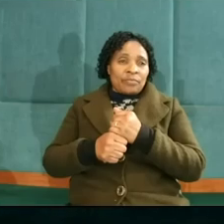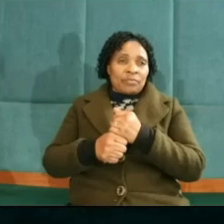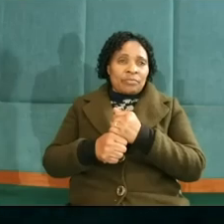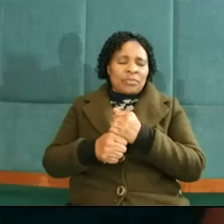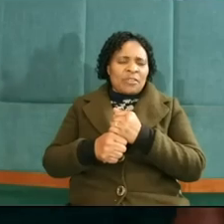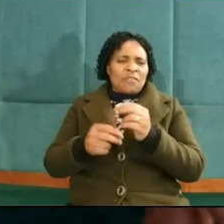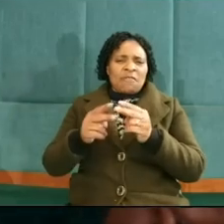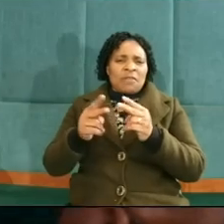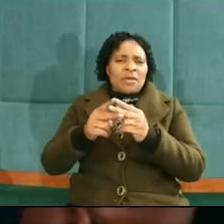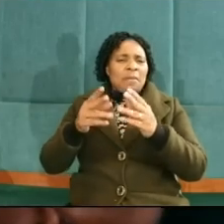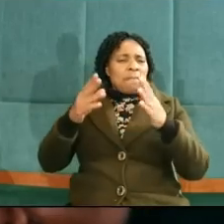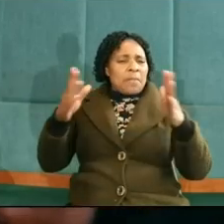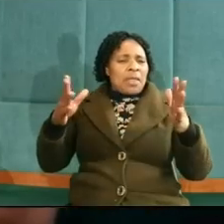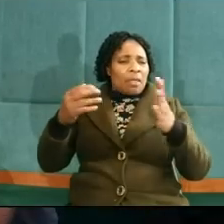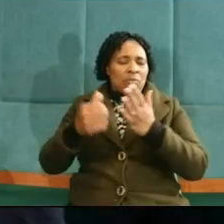so big a problem?